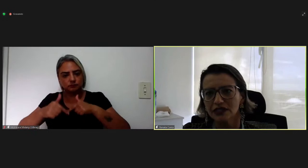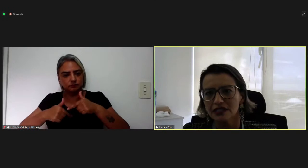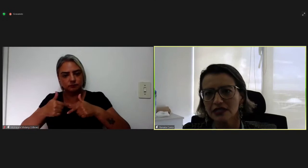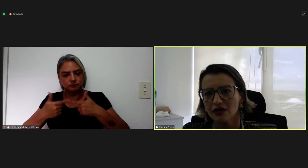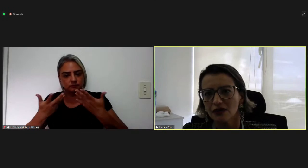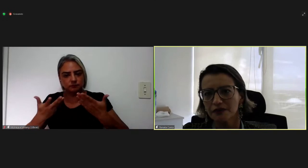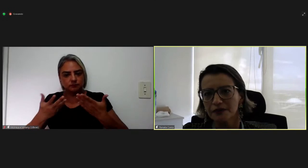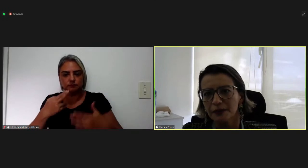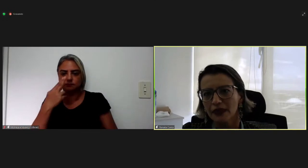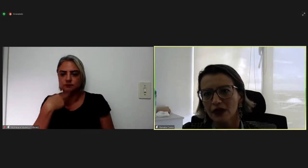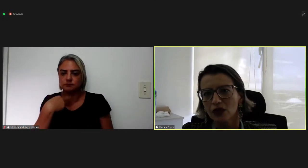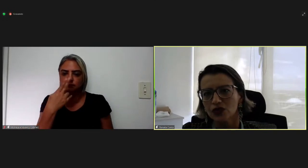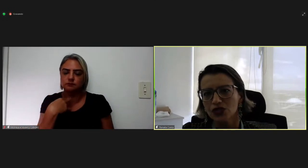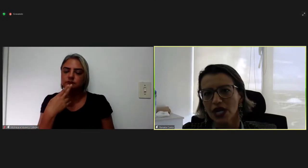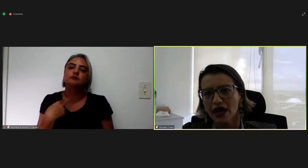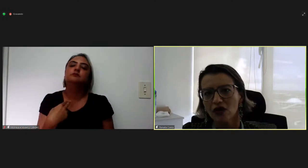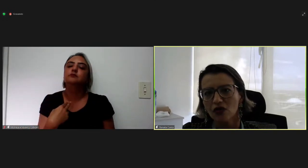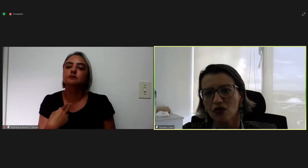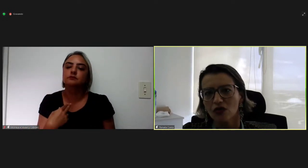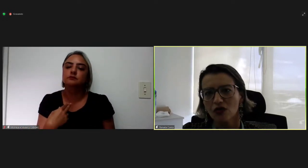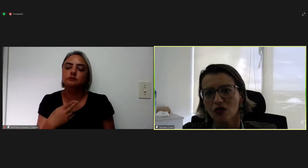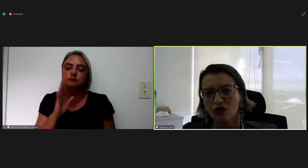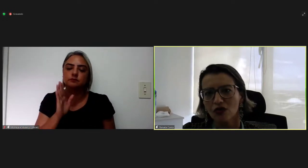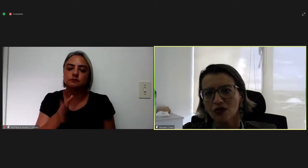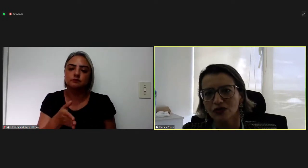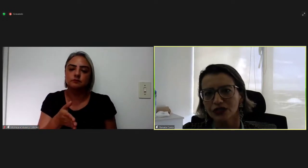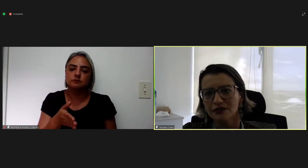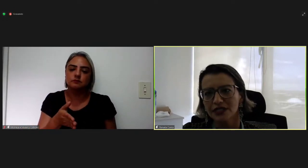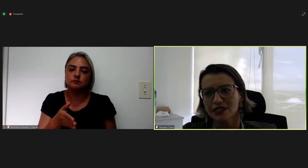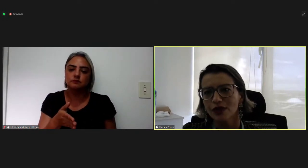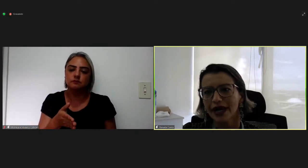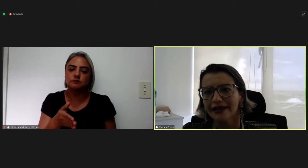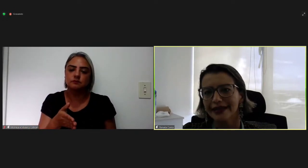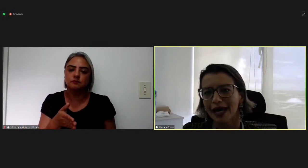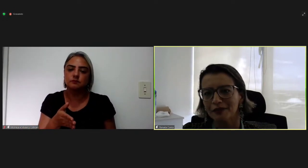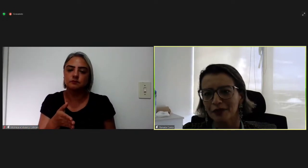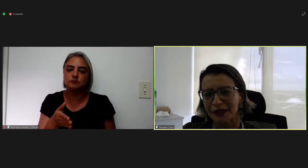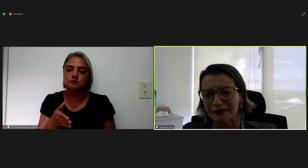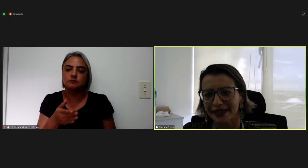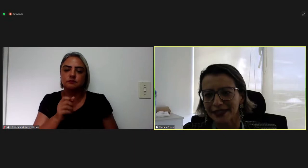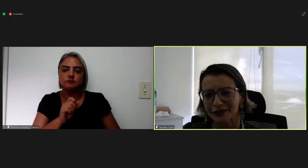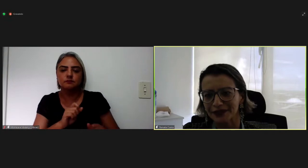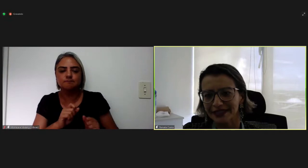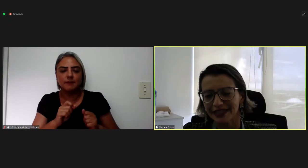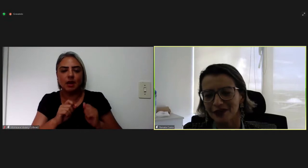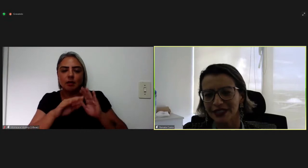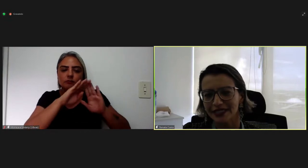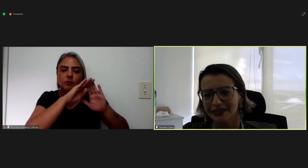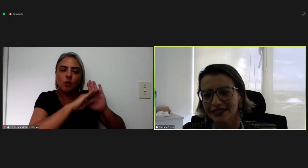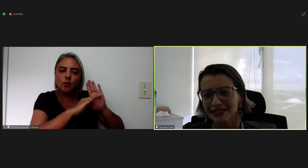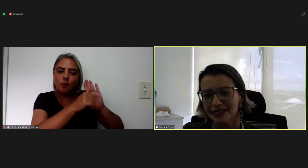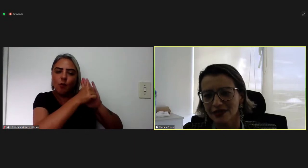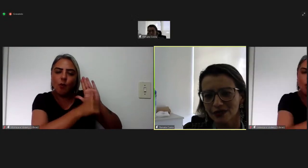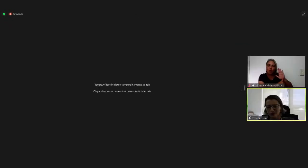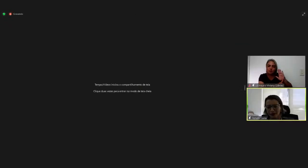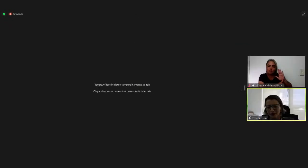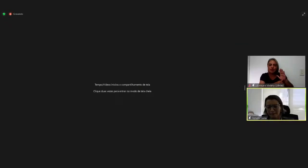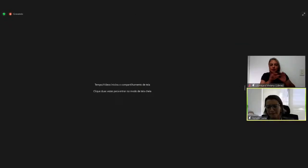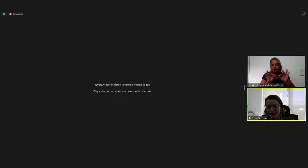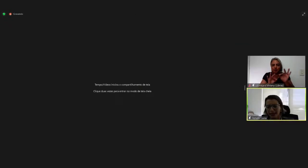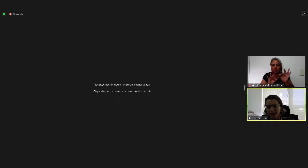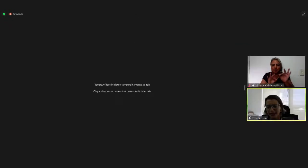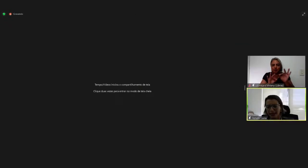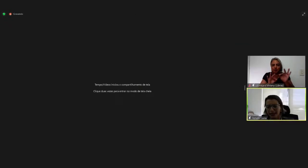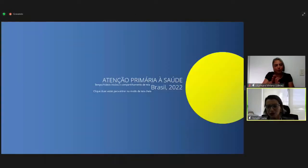we work in the nutrition area with a menu